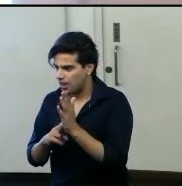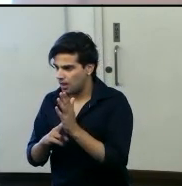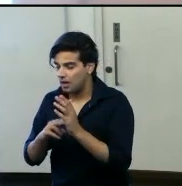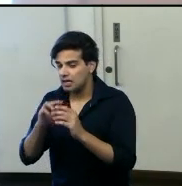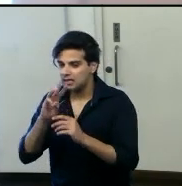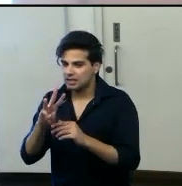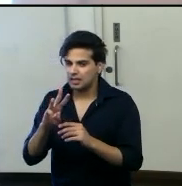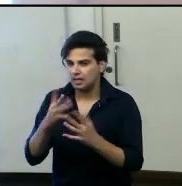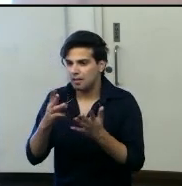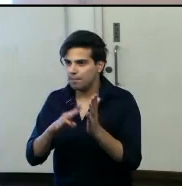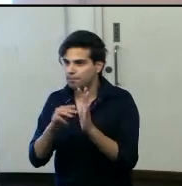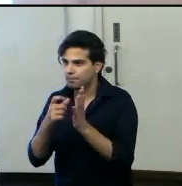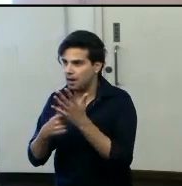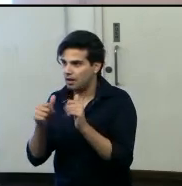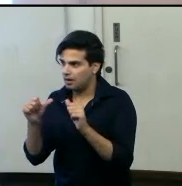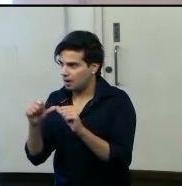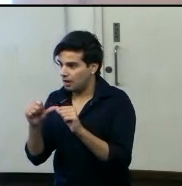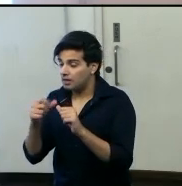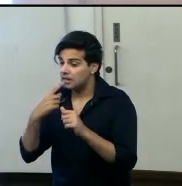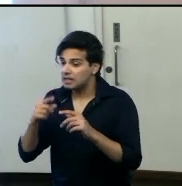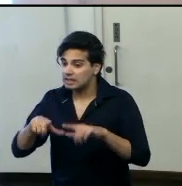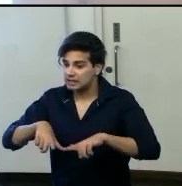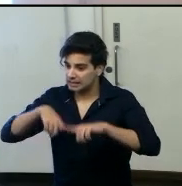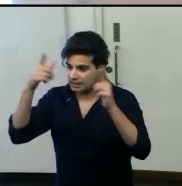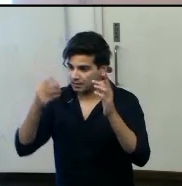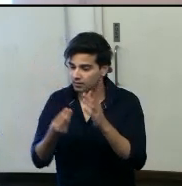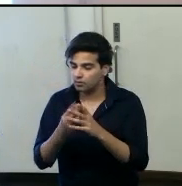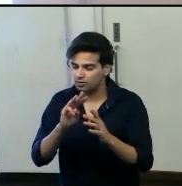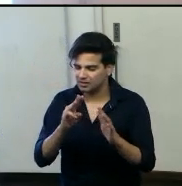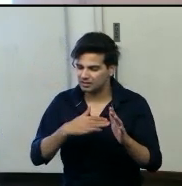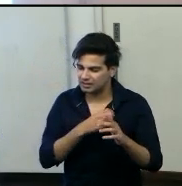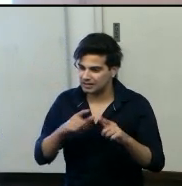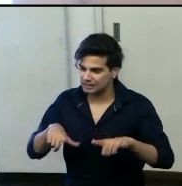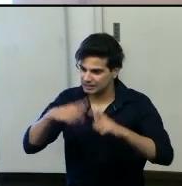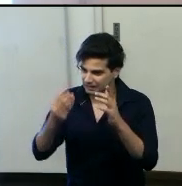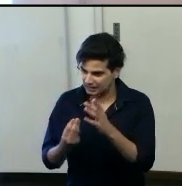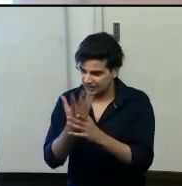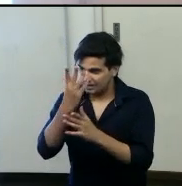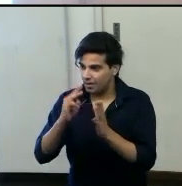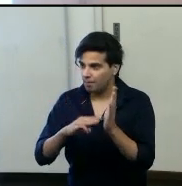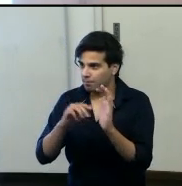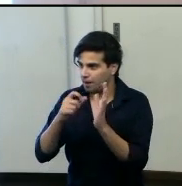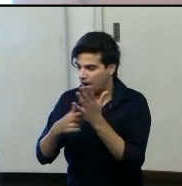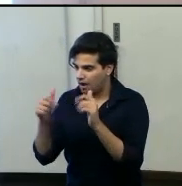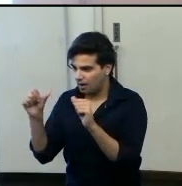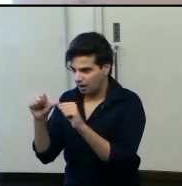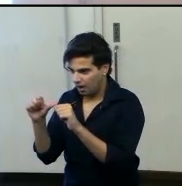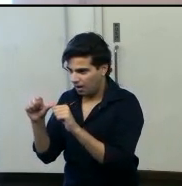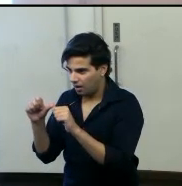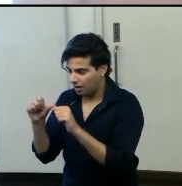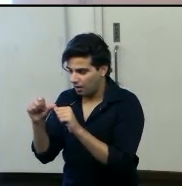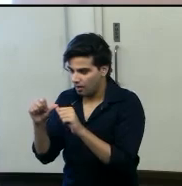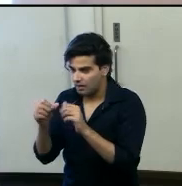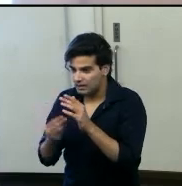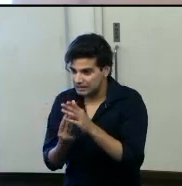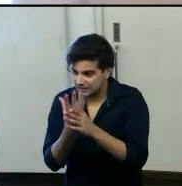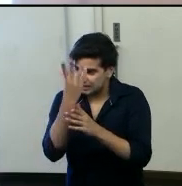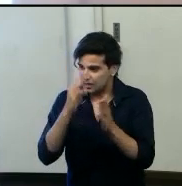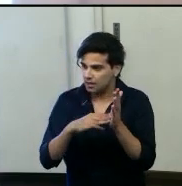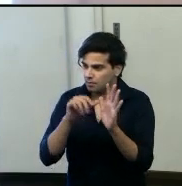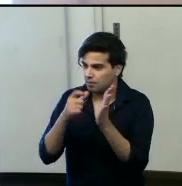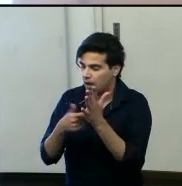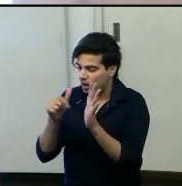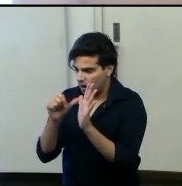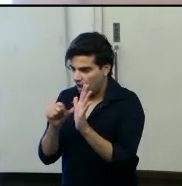mara. So when you say tree and when you say mara, each one of us know a different